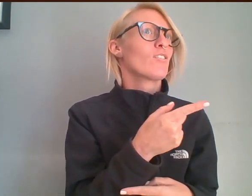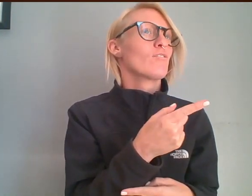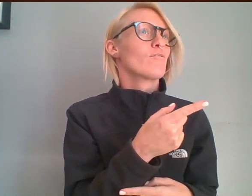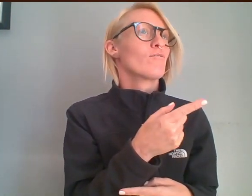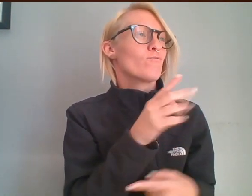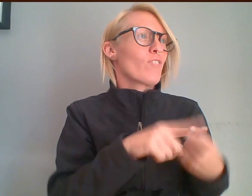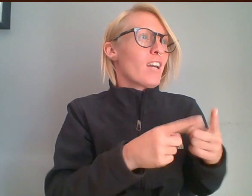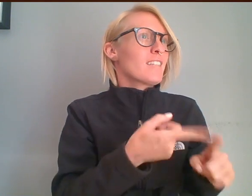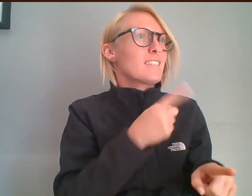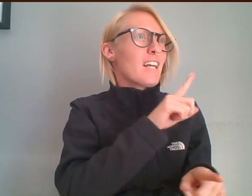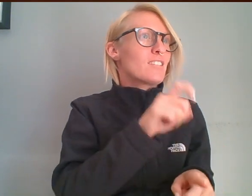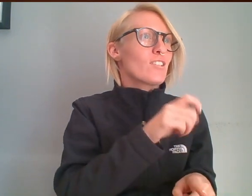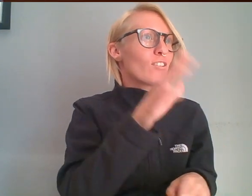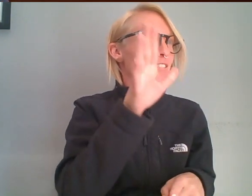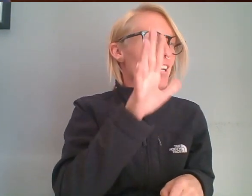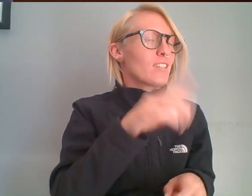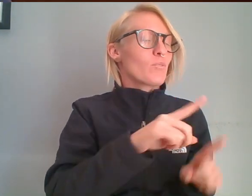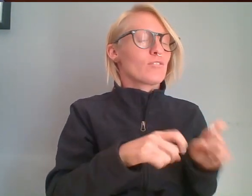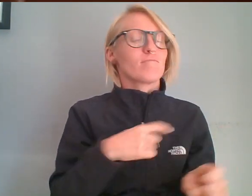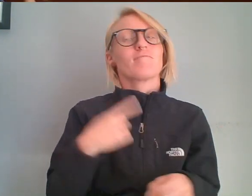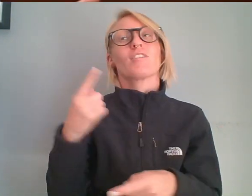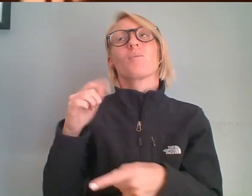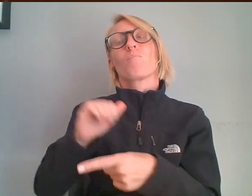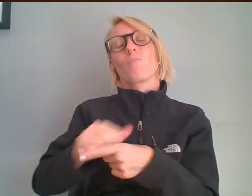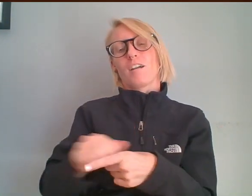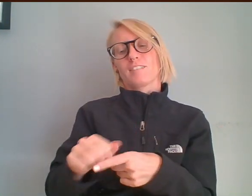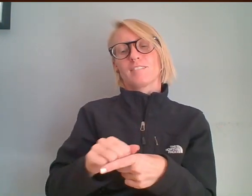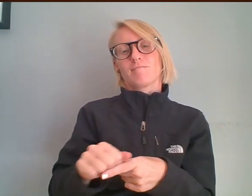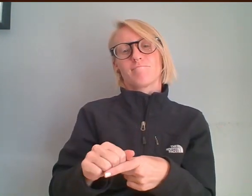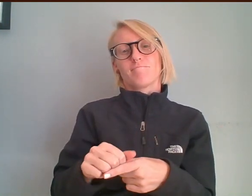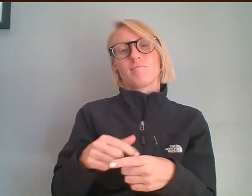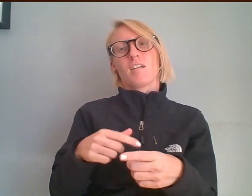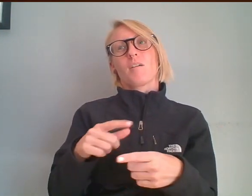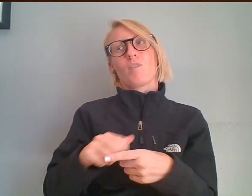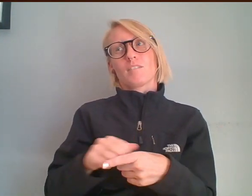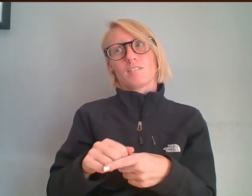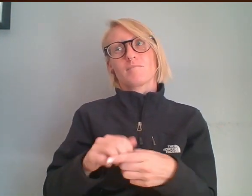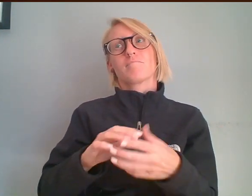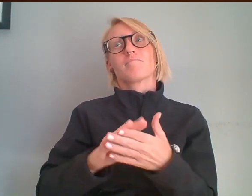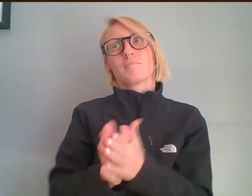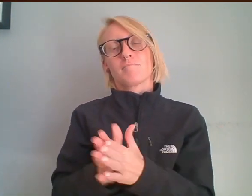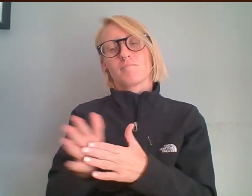So, you have to practice. The more you practice, the more comfortable you will become.